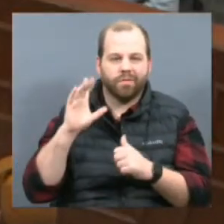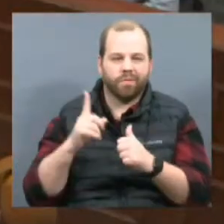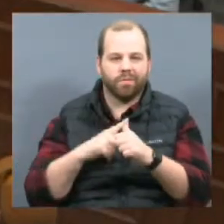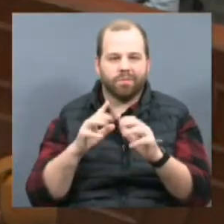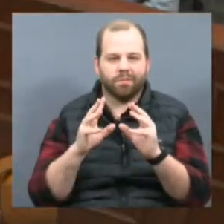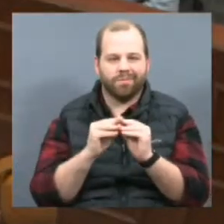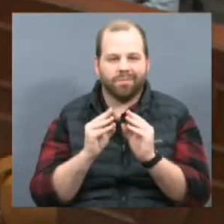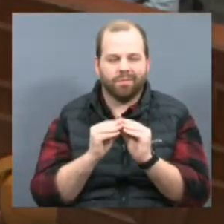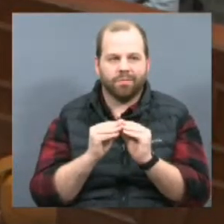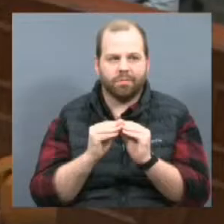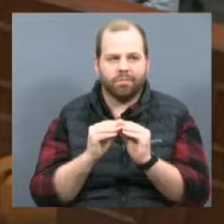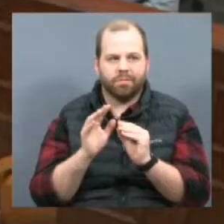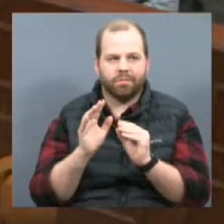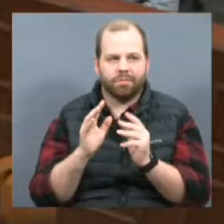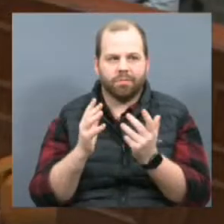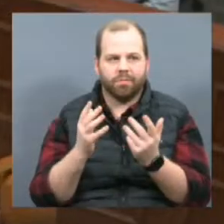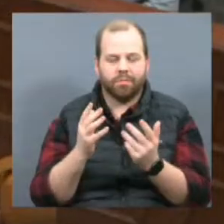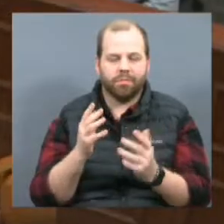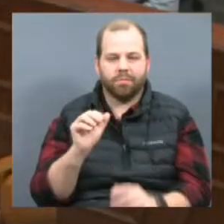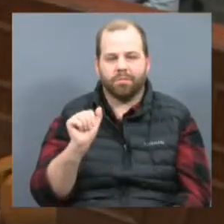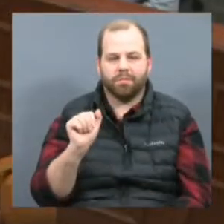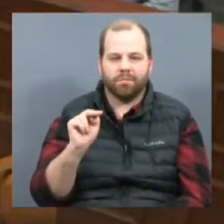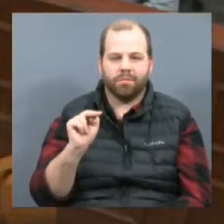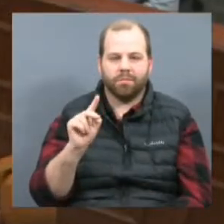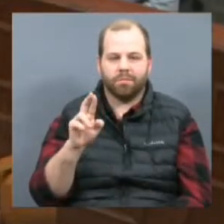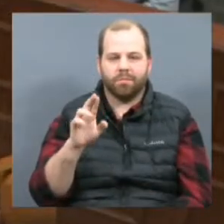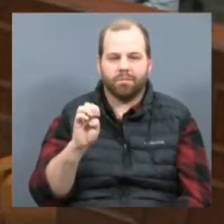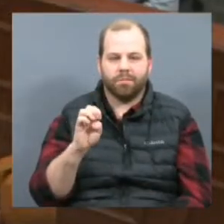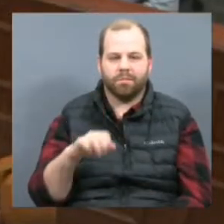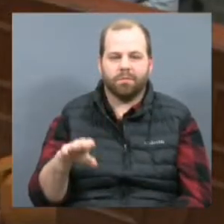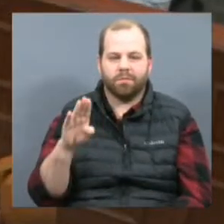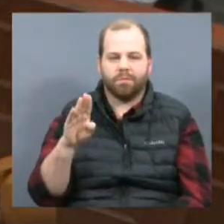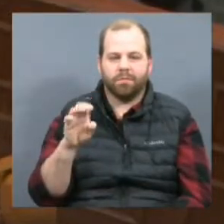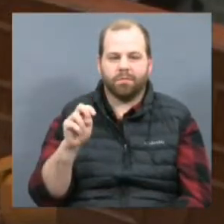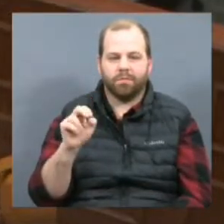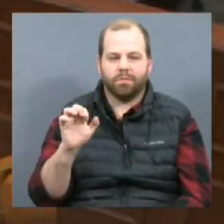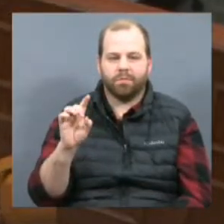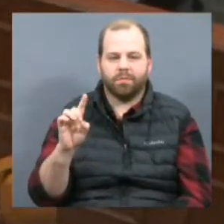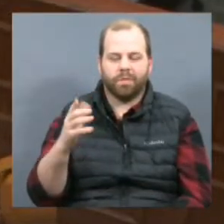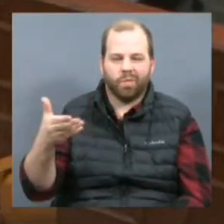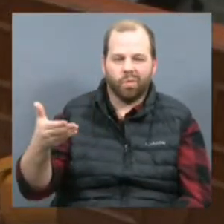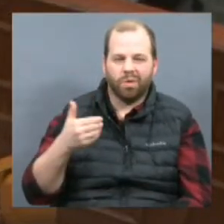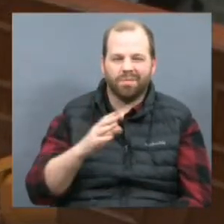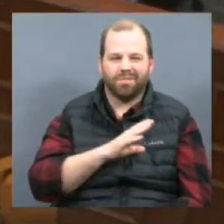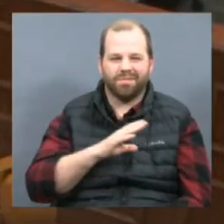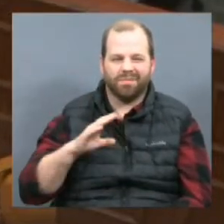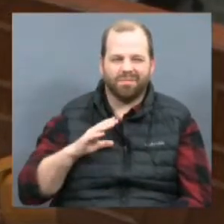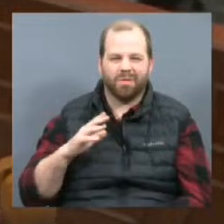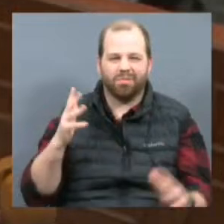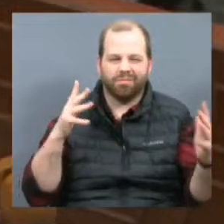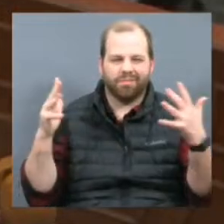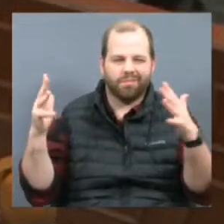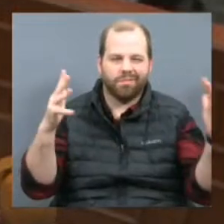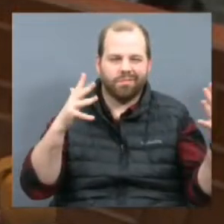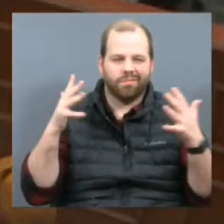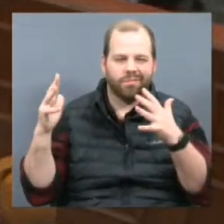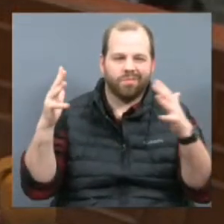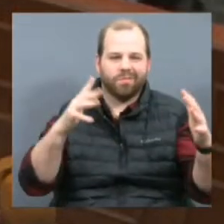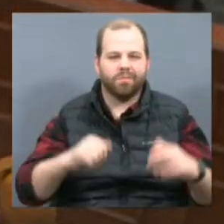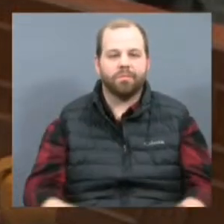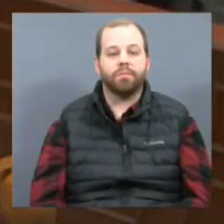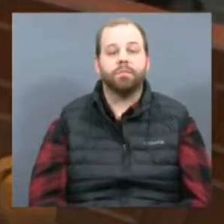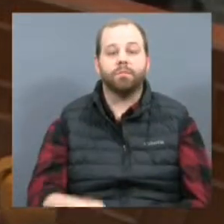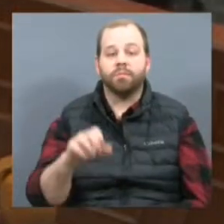meeting, Mr. Andre Bernard here. Welcome to the board here, sir. All right.